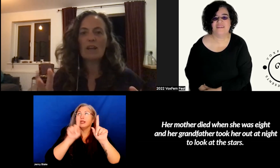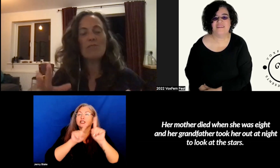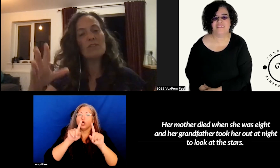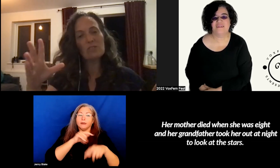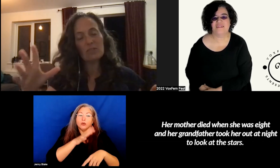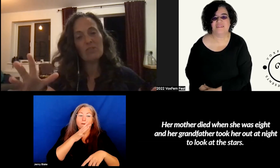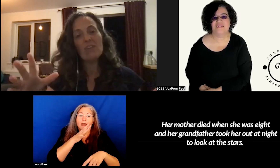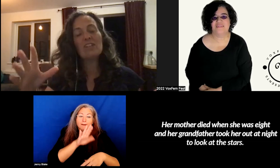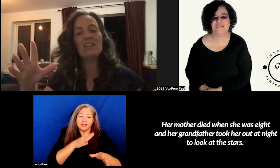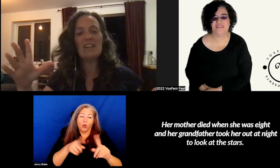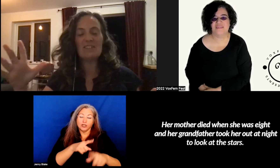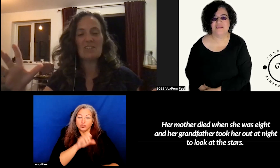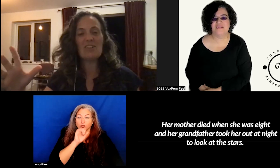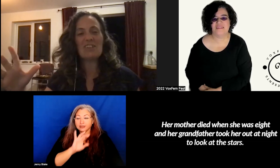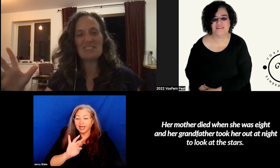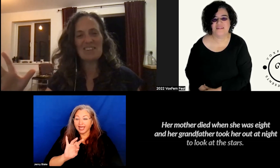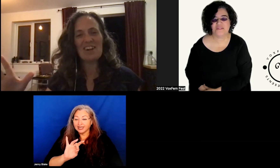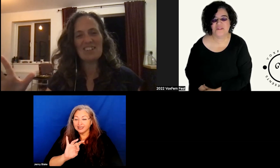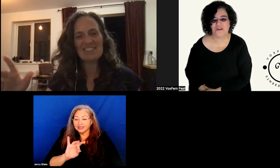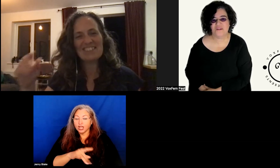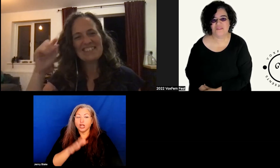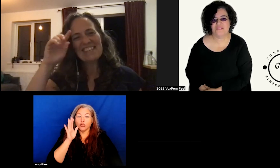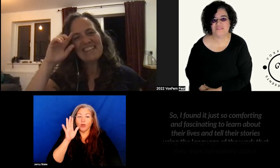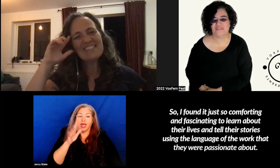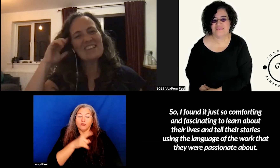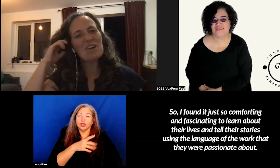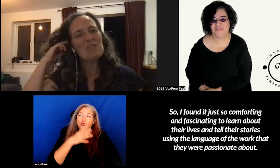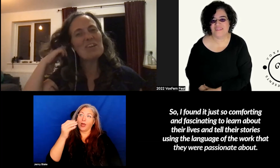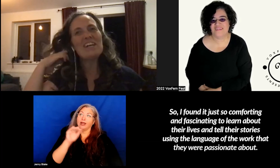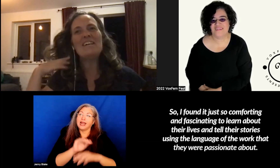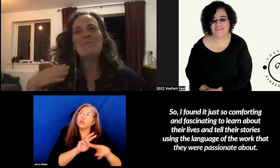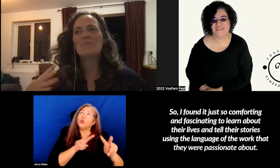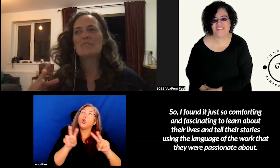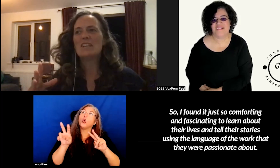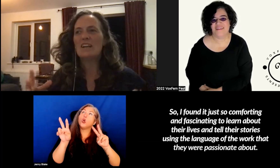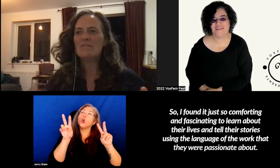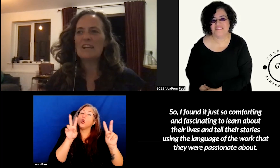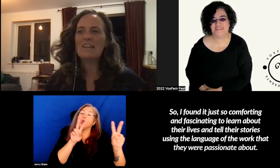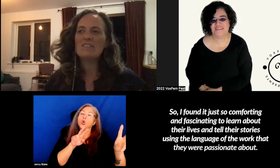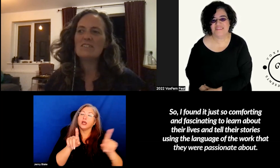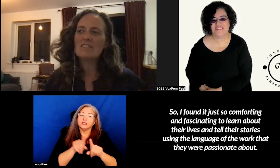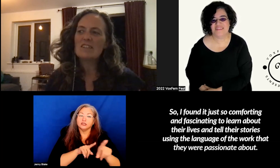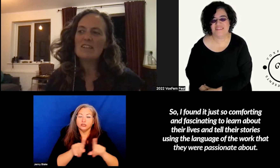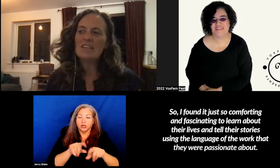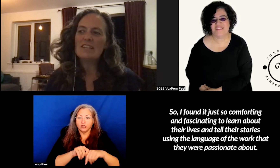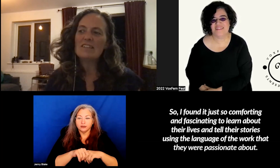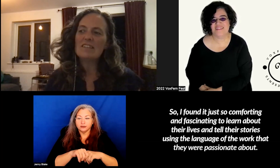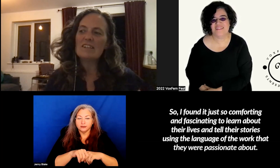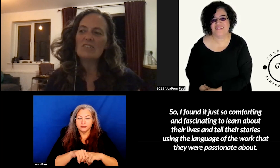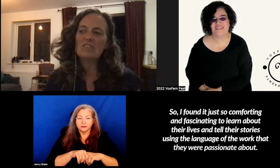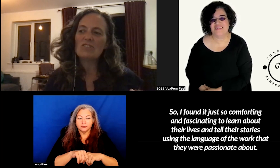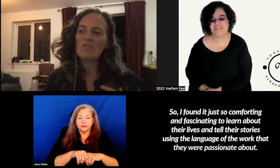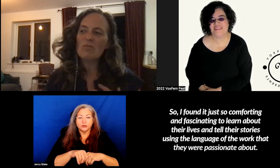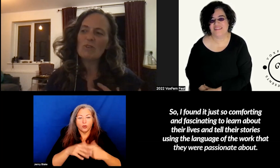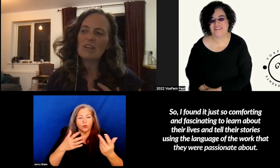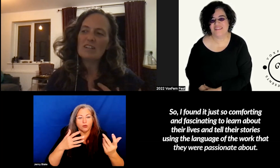her grandfather took her out at night to look at the stars. So I found it